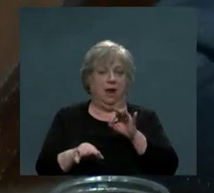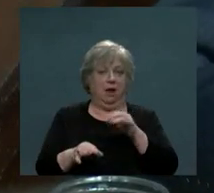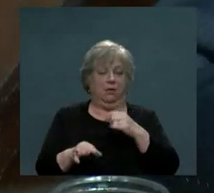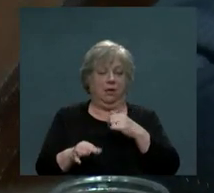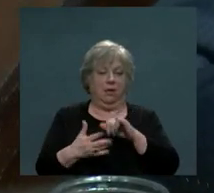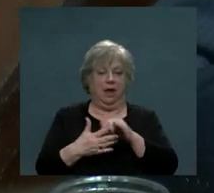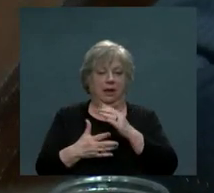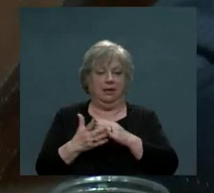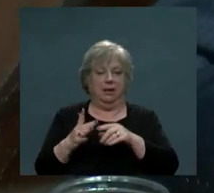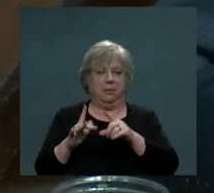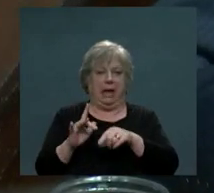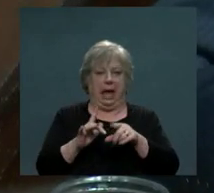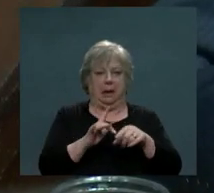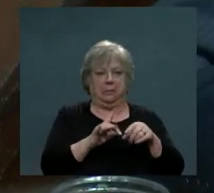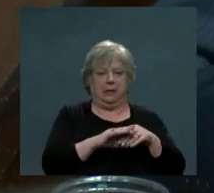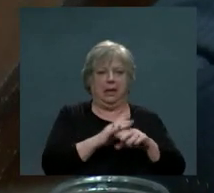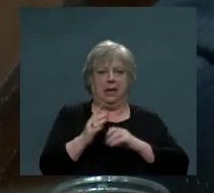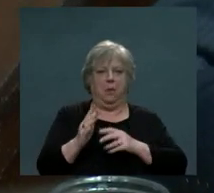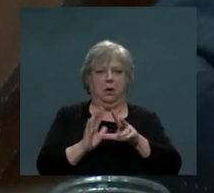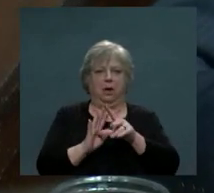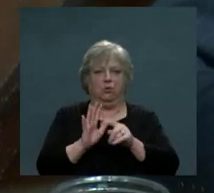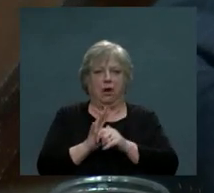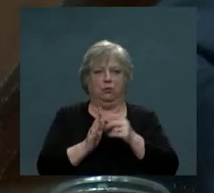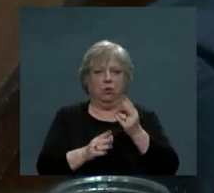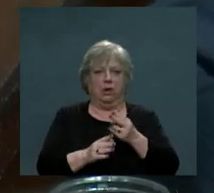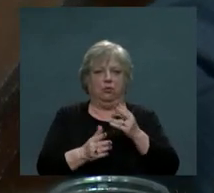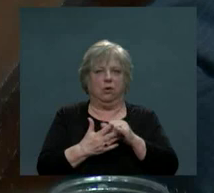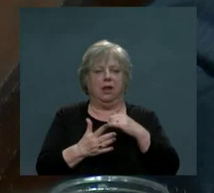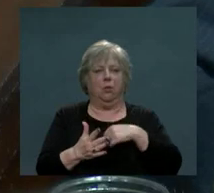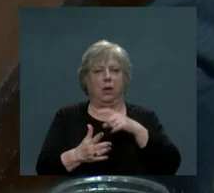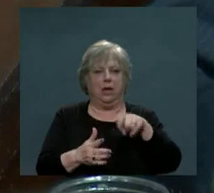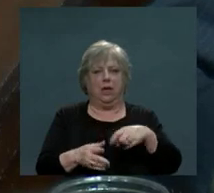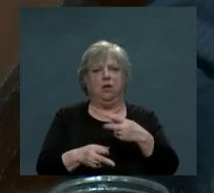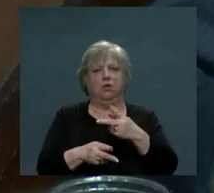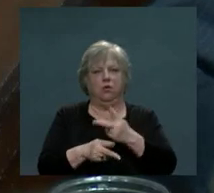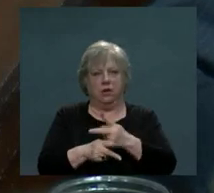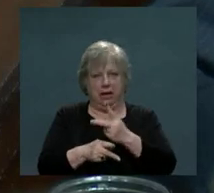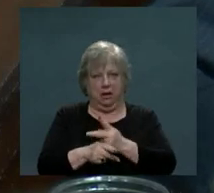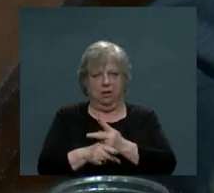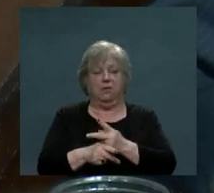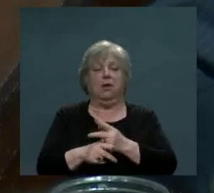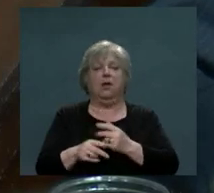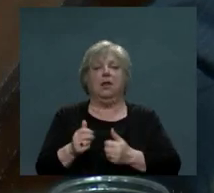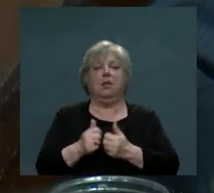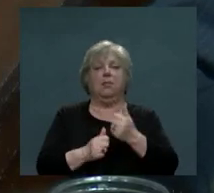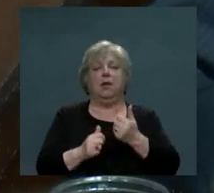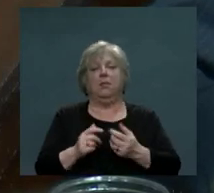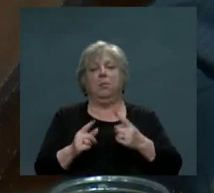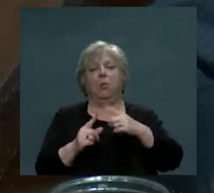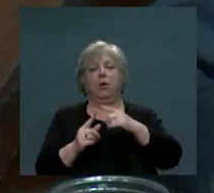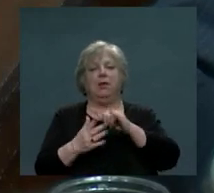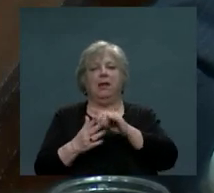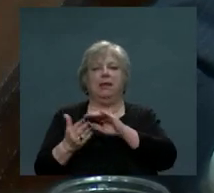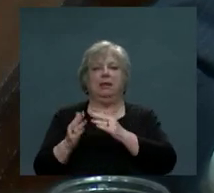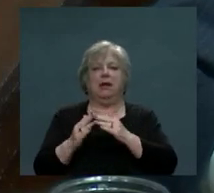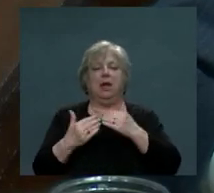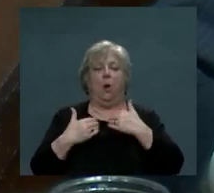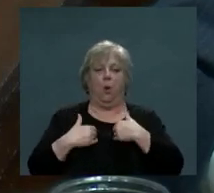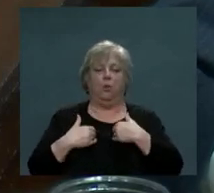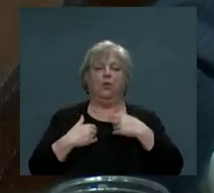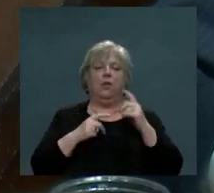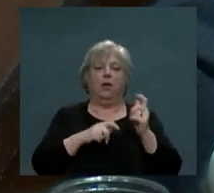some gaps in our contractual history that we need to get taken care of. But the main point is that the city owns the golf course, and